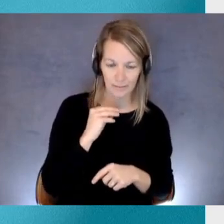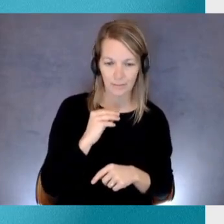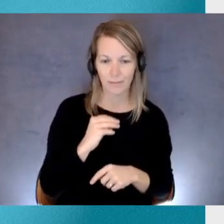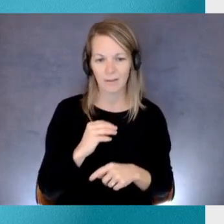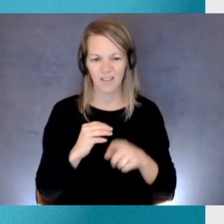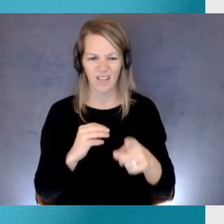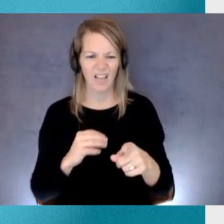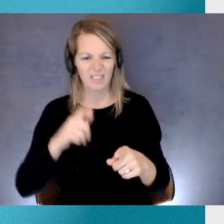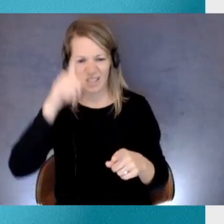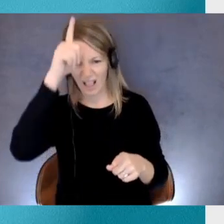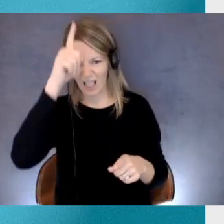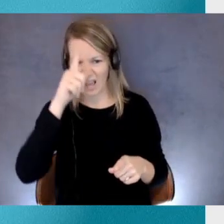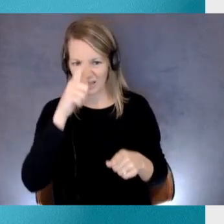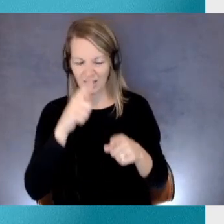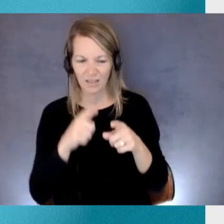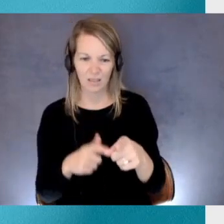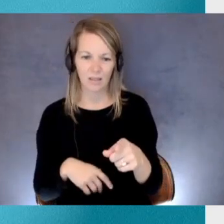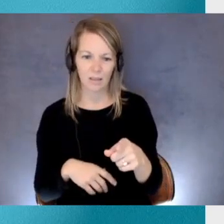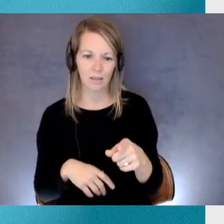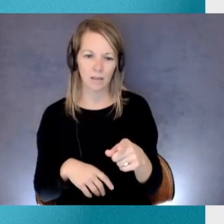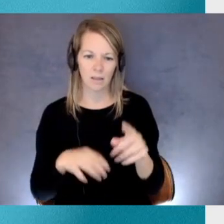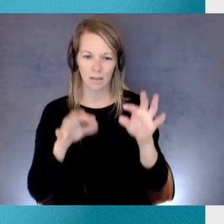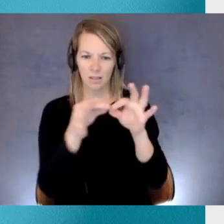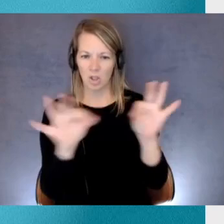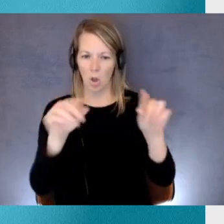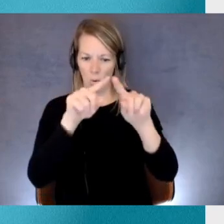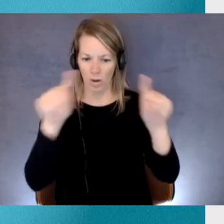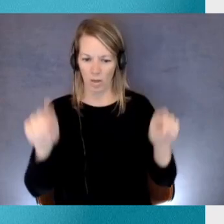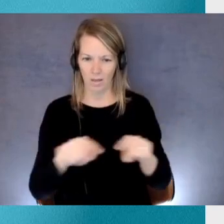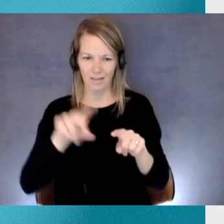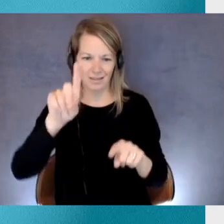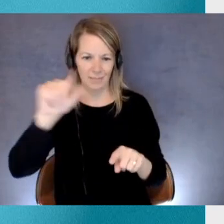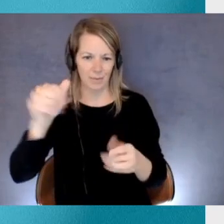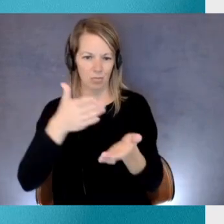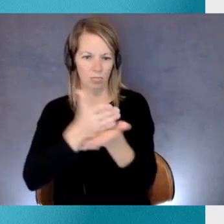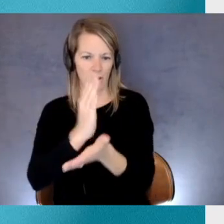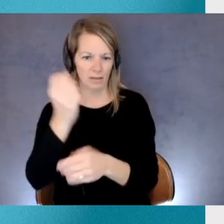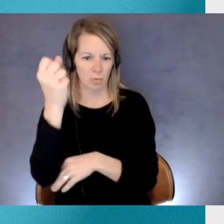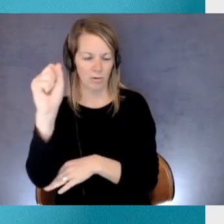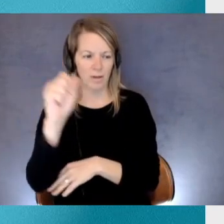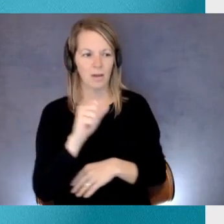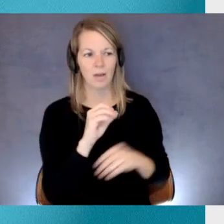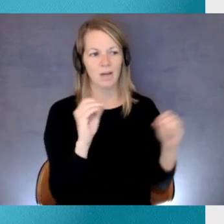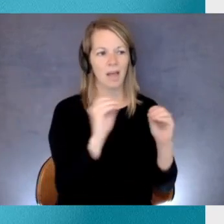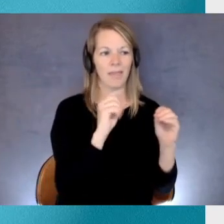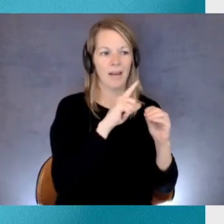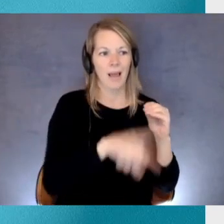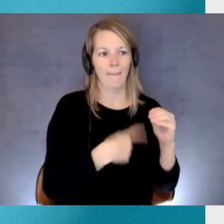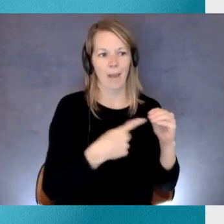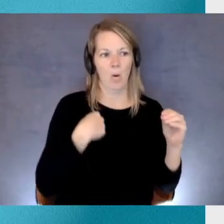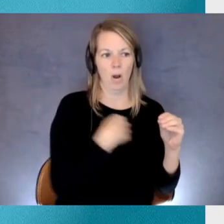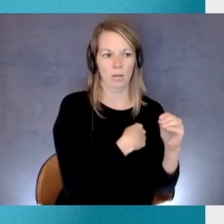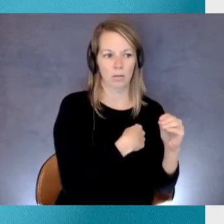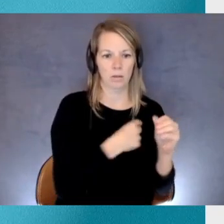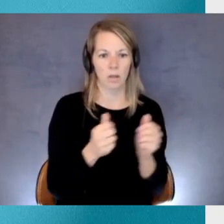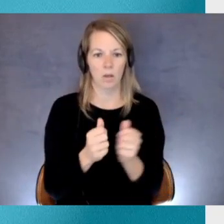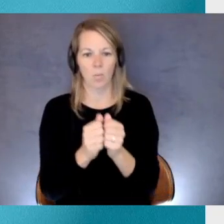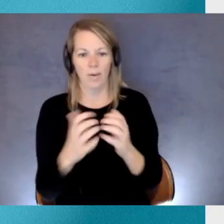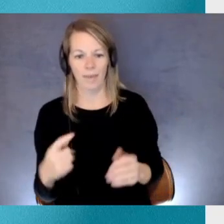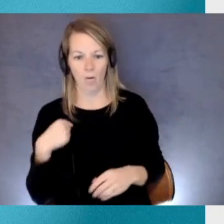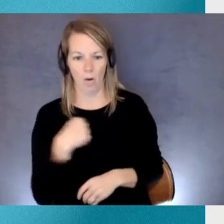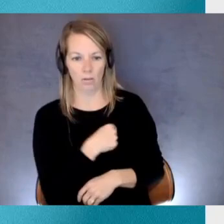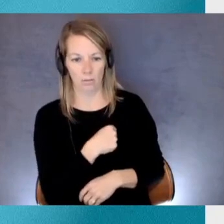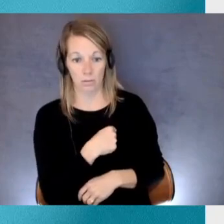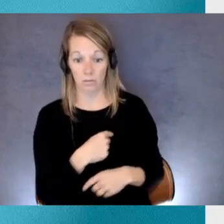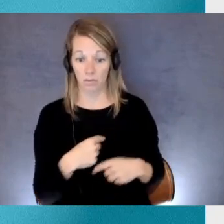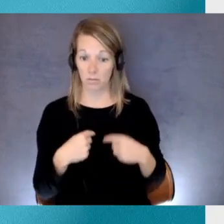there, these slogan of the disability rights movement, nothing about us without us. And as a family member of someone